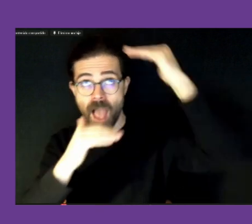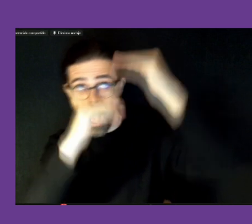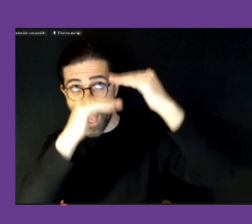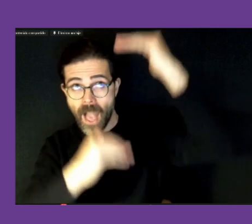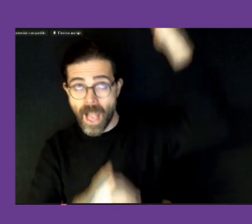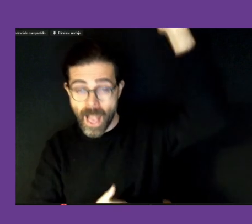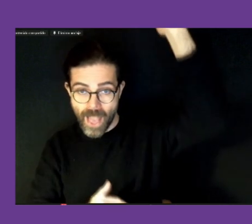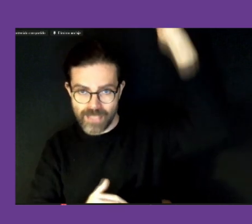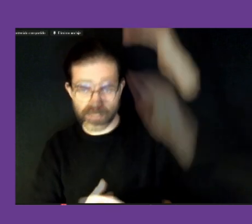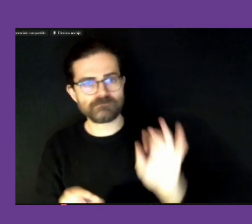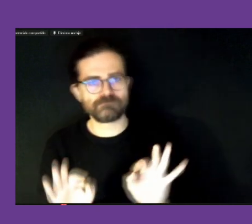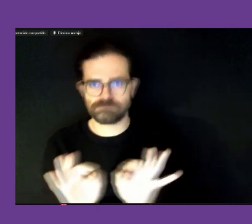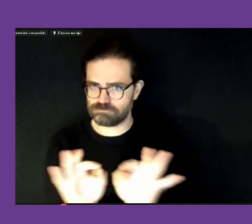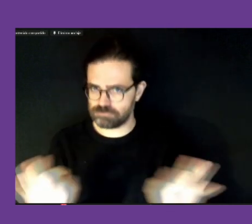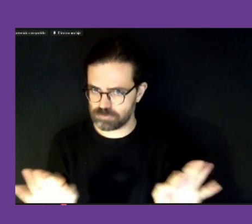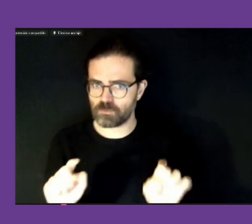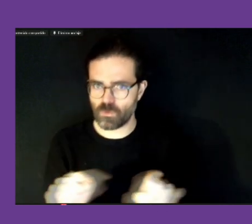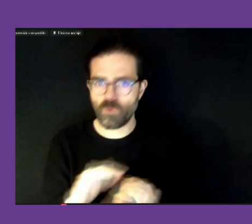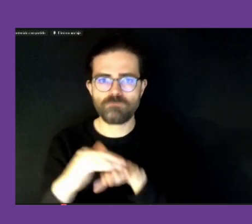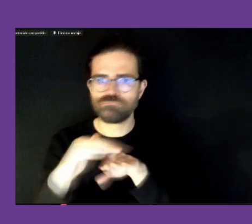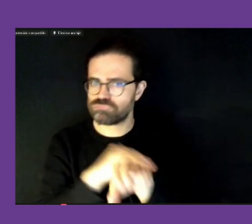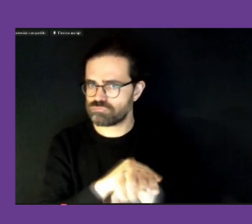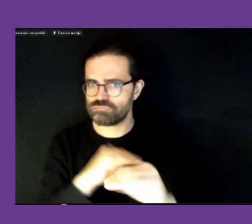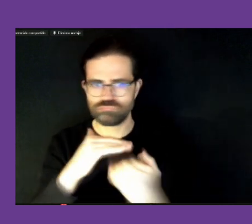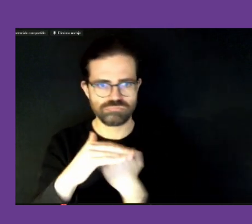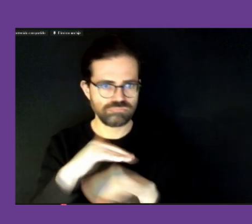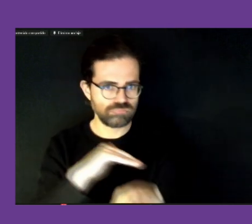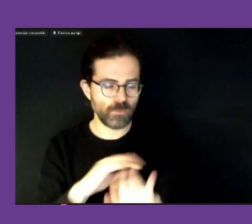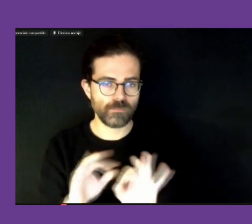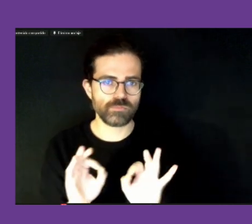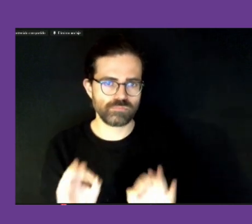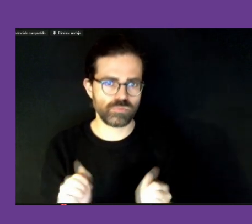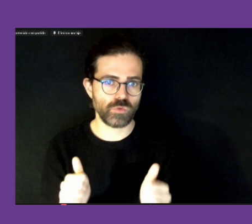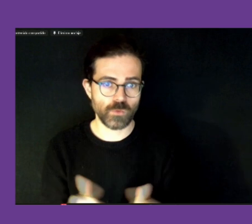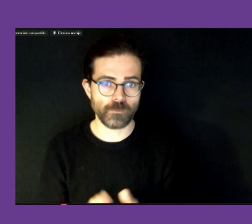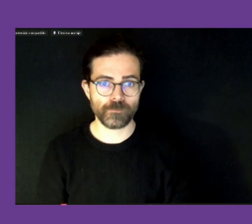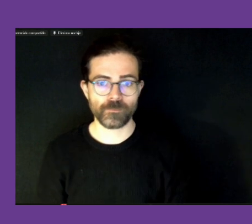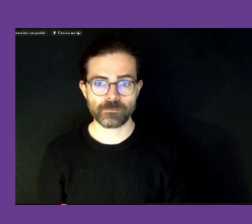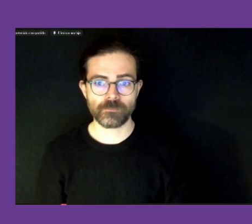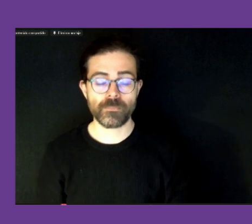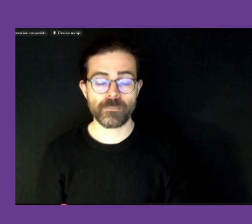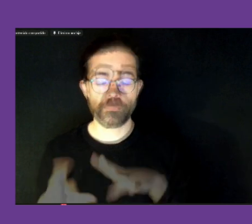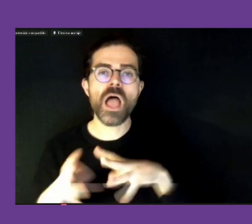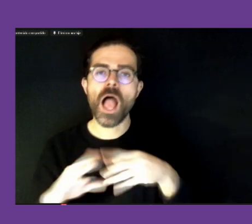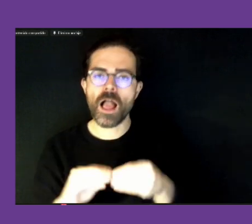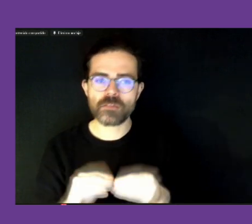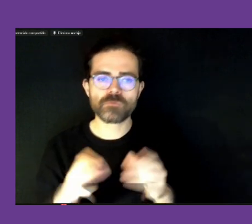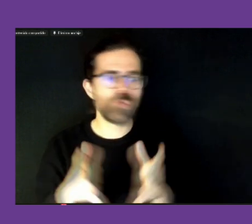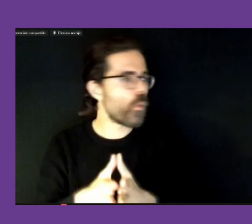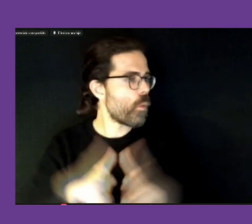Okay, so and in the width it says door should have adequate clear width between the face of the